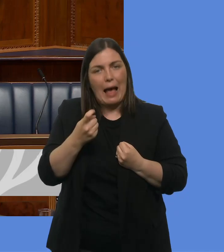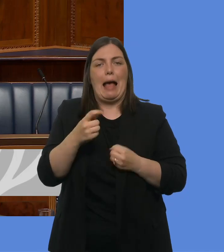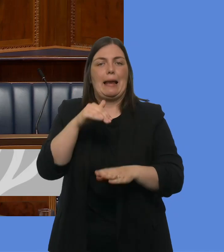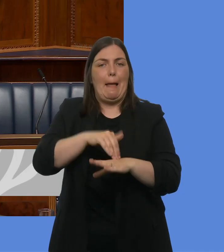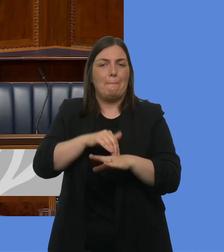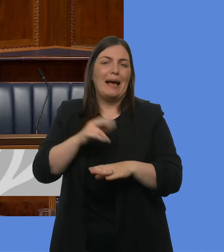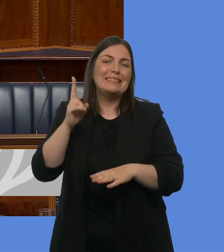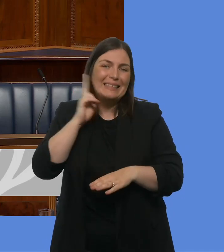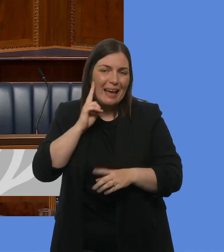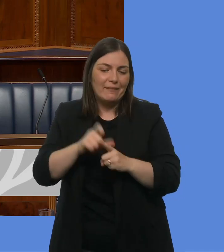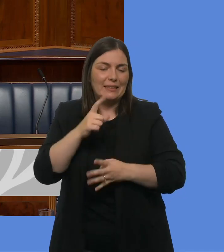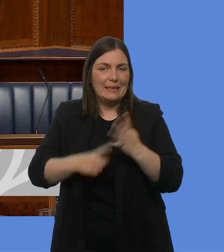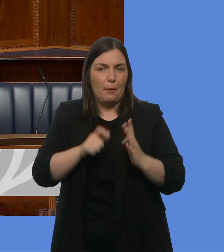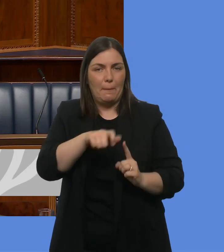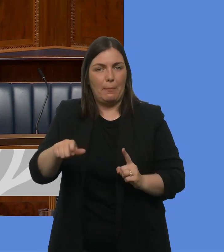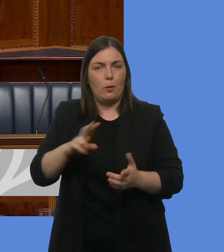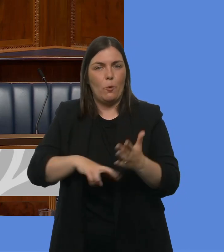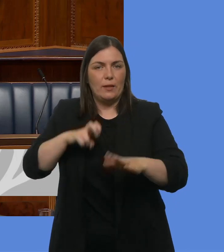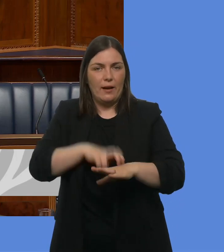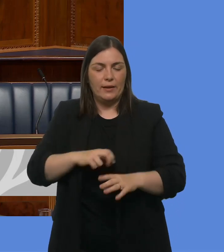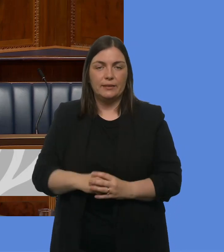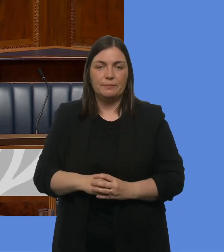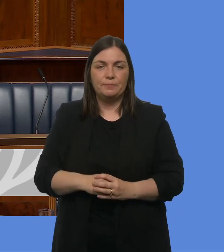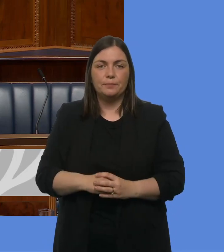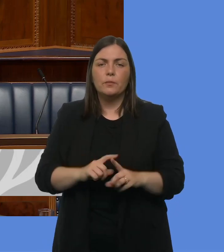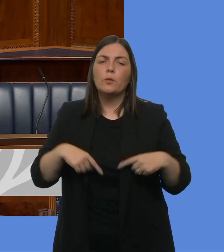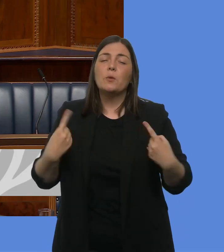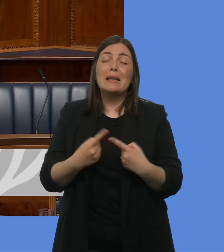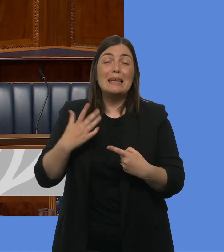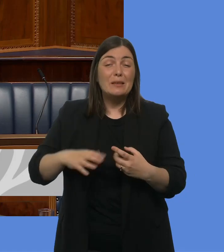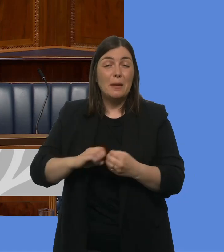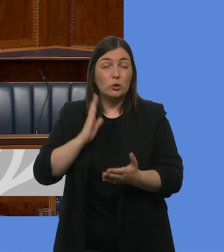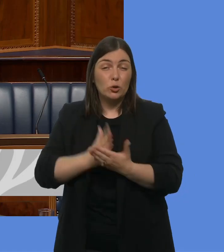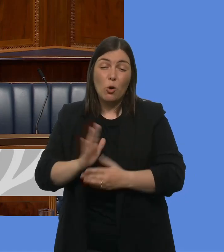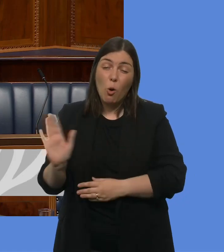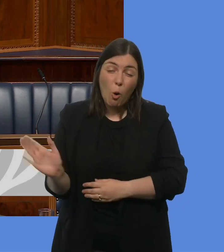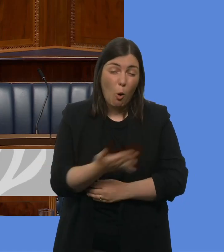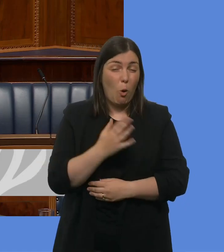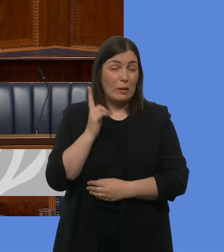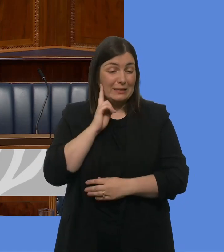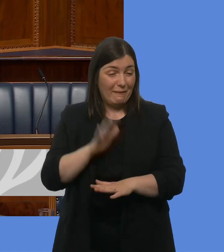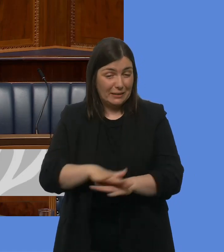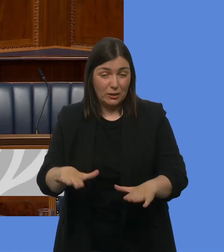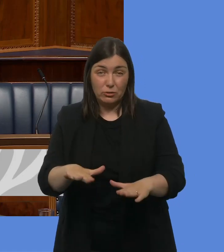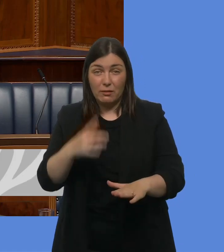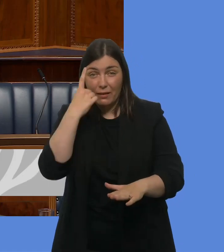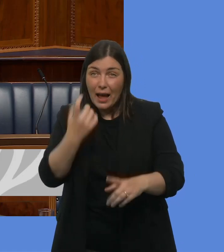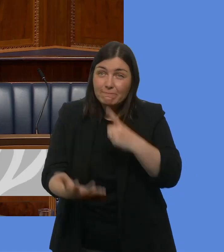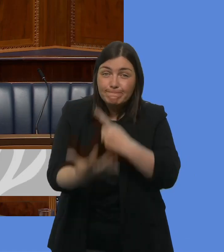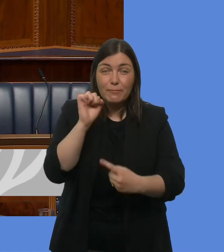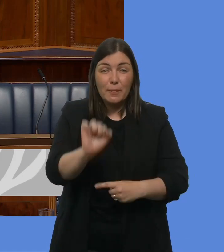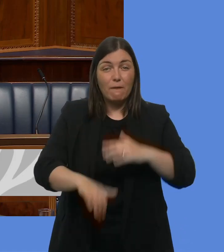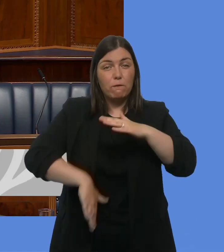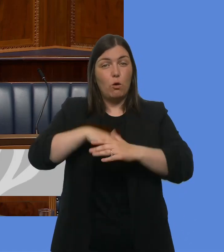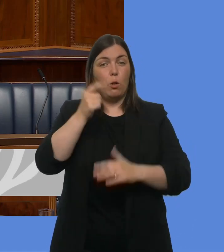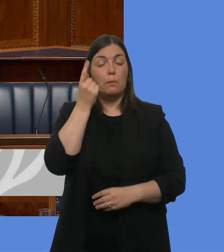must ensure that all children are supported to reach their full potential, and this should not be subject to any limitations. Therefore, support for deaf children is